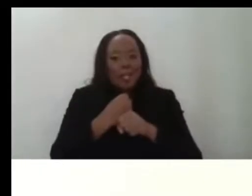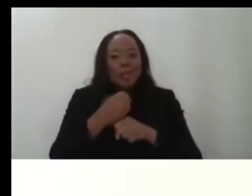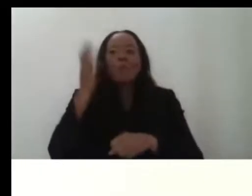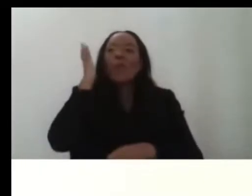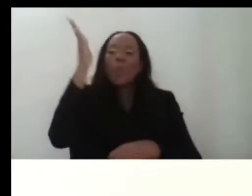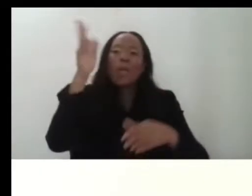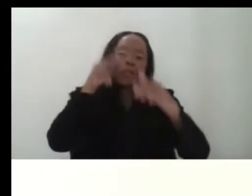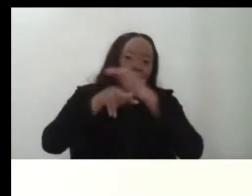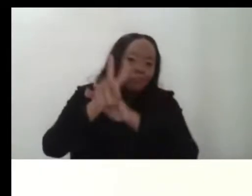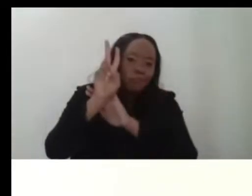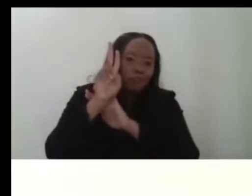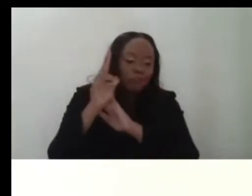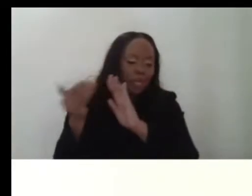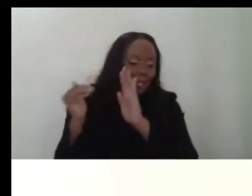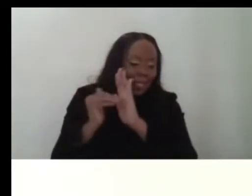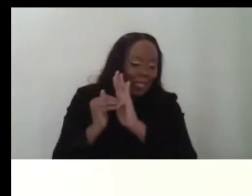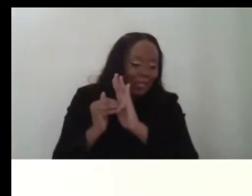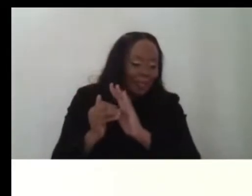area.